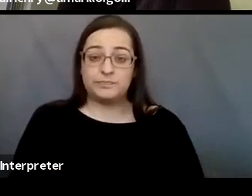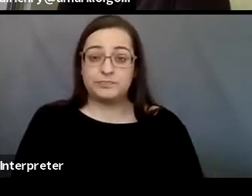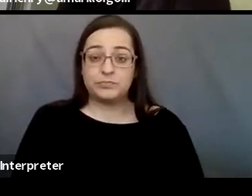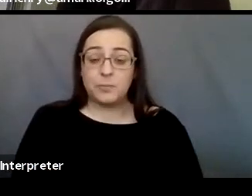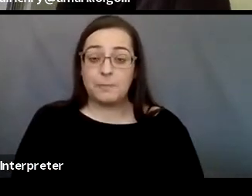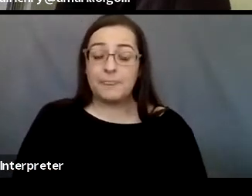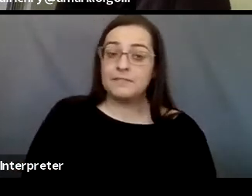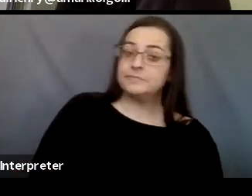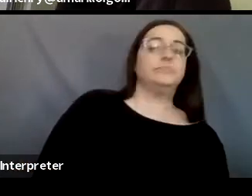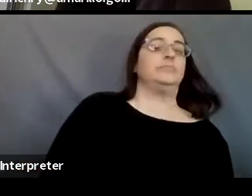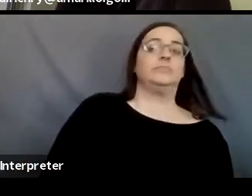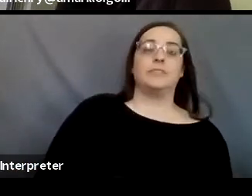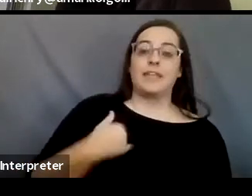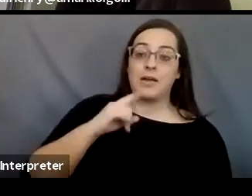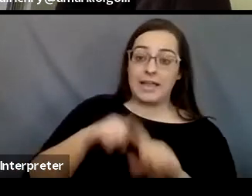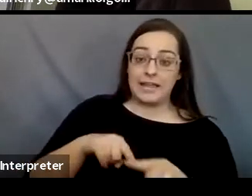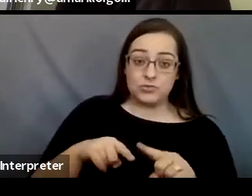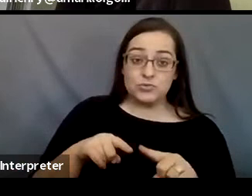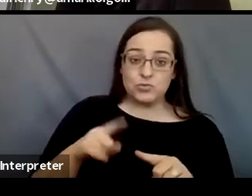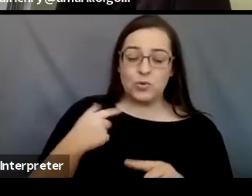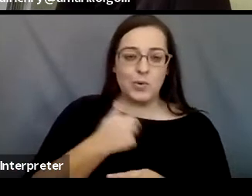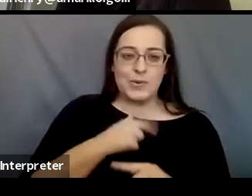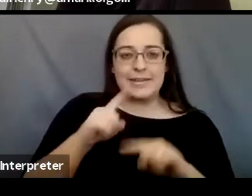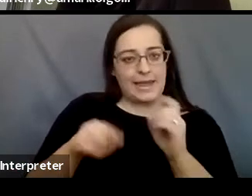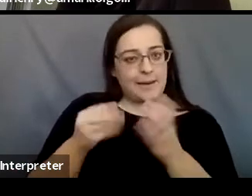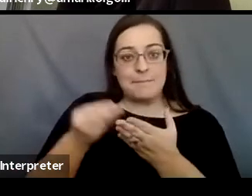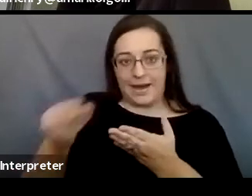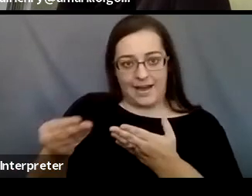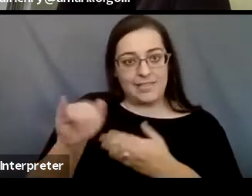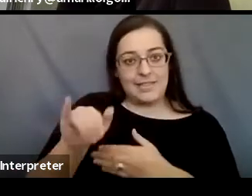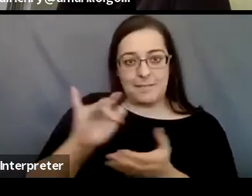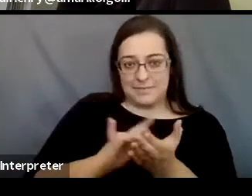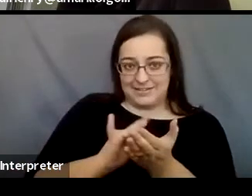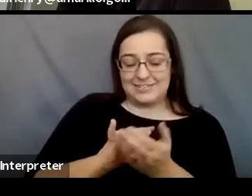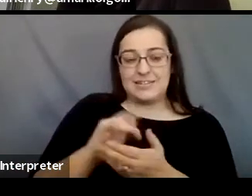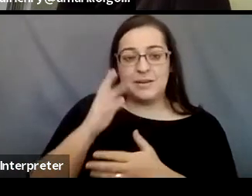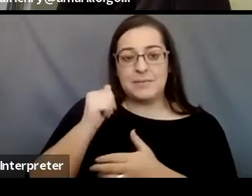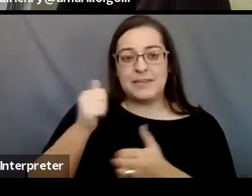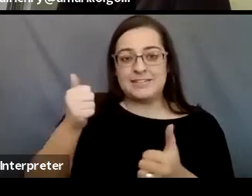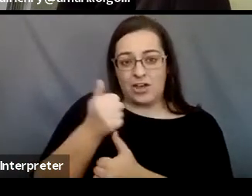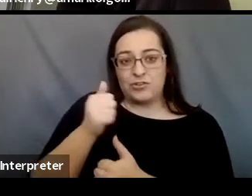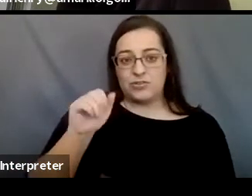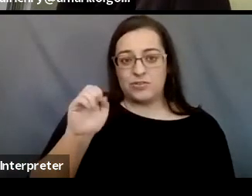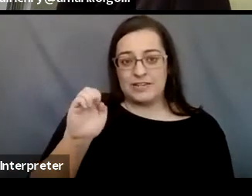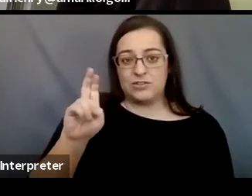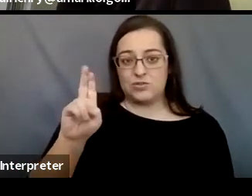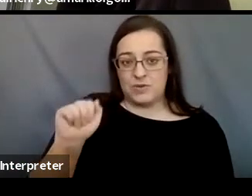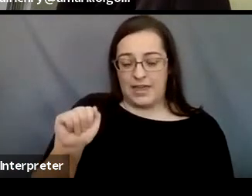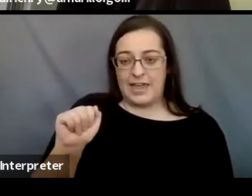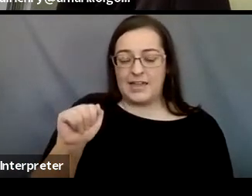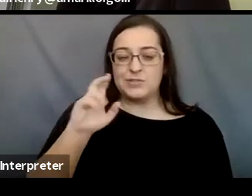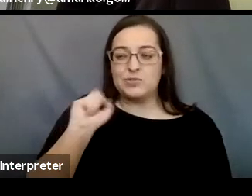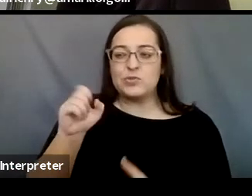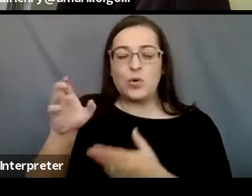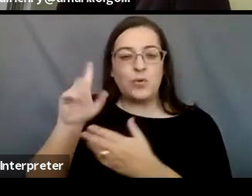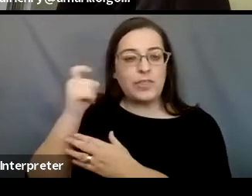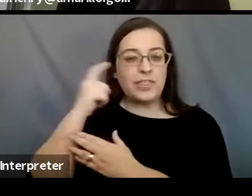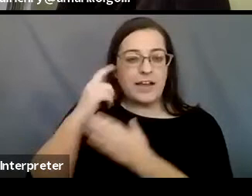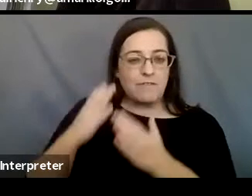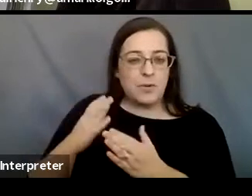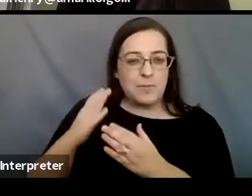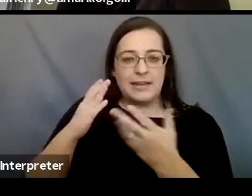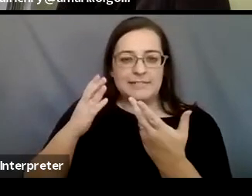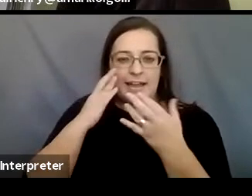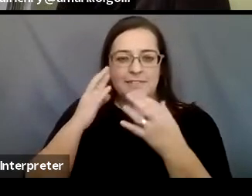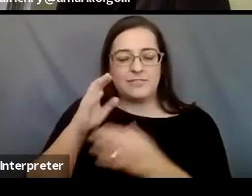I guess, David, I can say, so David, we cannot purchase it. So it is under EUA. So it is being allocated by the government from